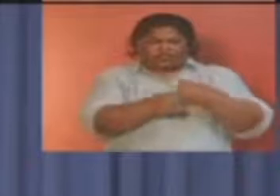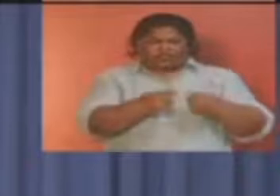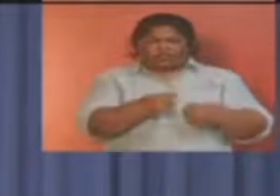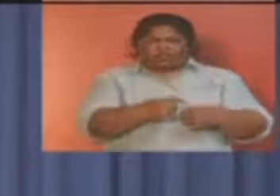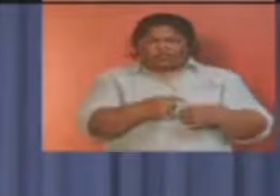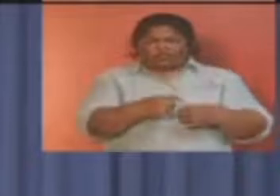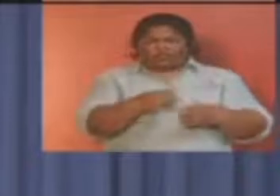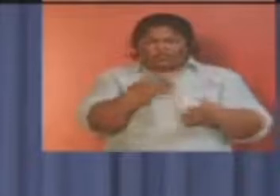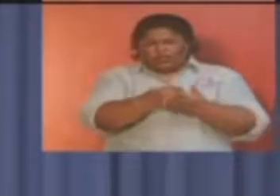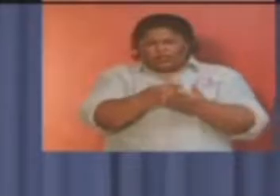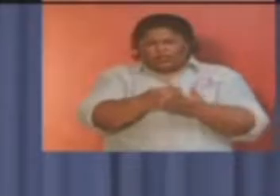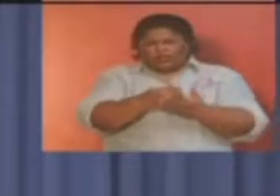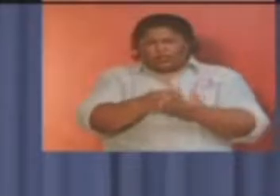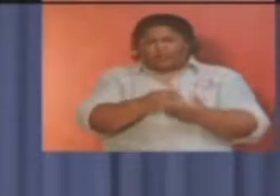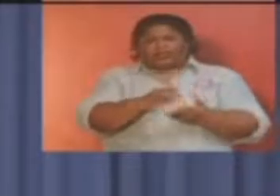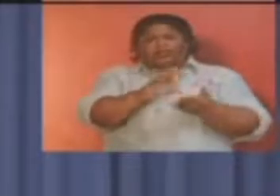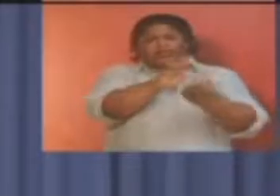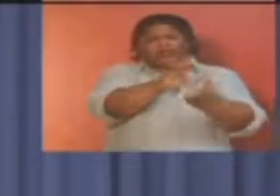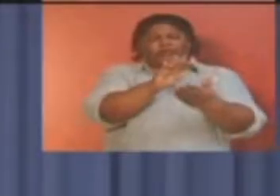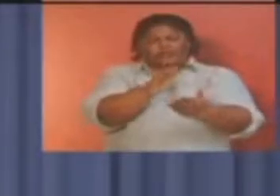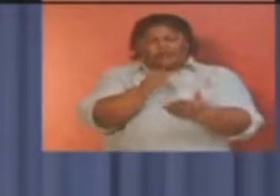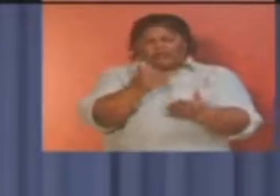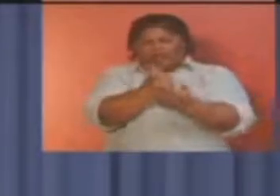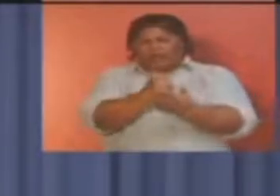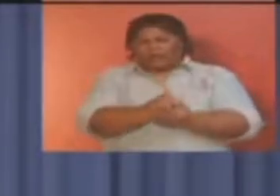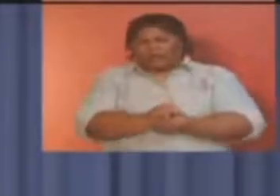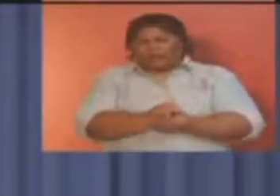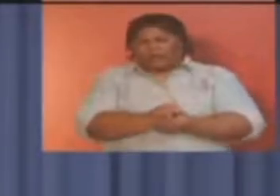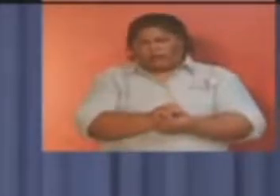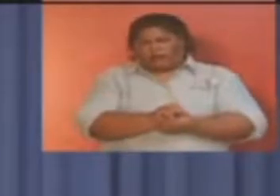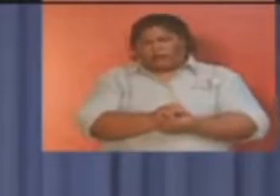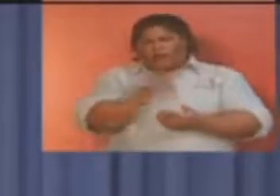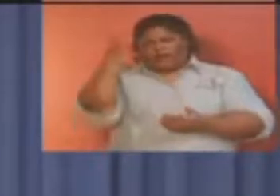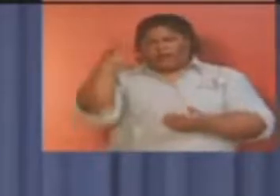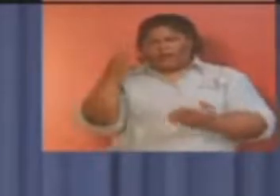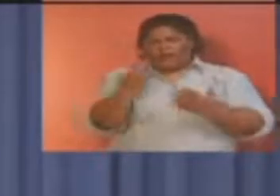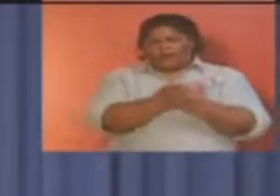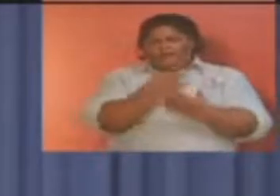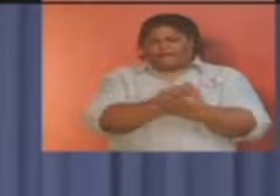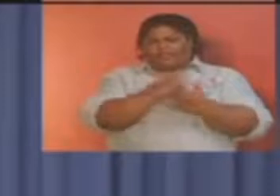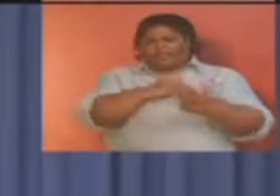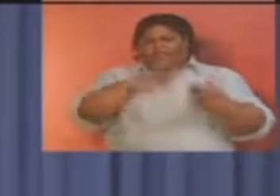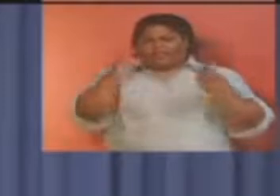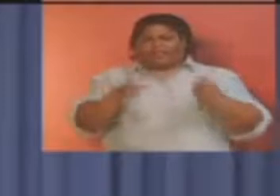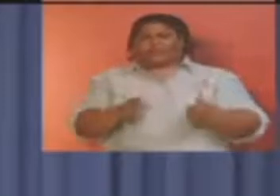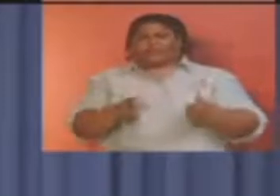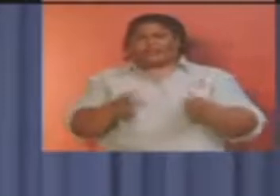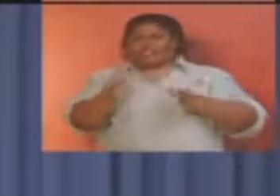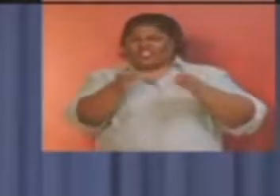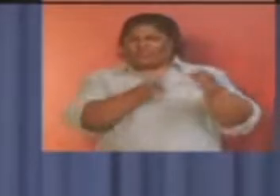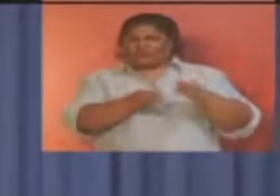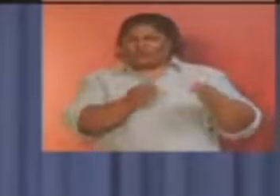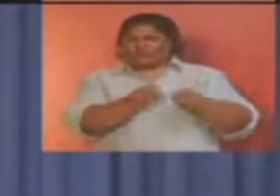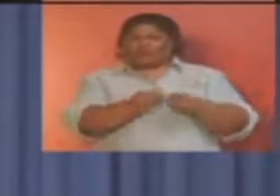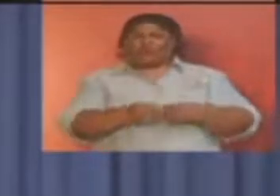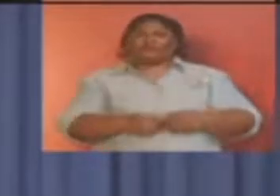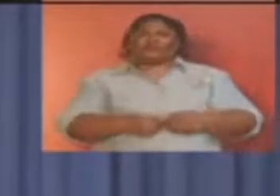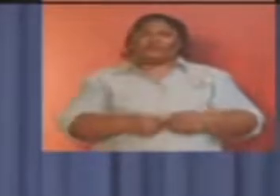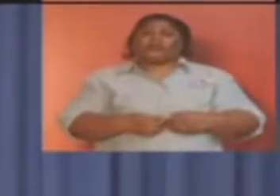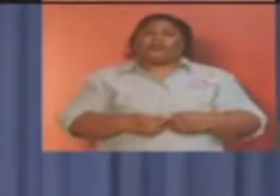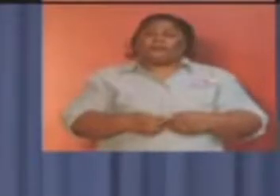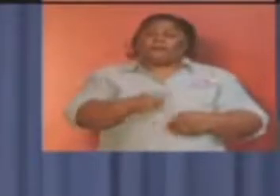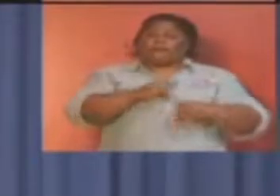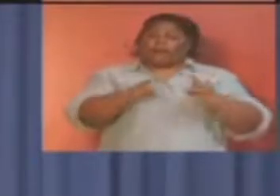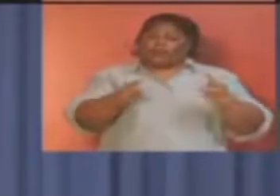The Minister of Finance will probably talk that when he comes. But again, these are limited resources coming as